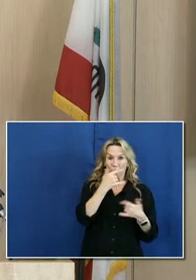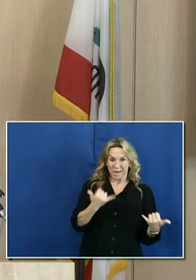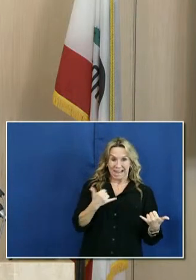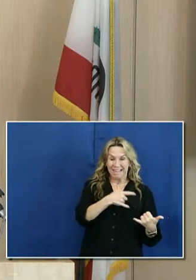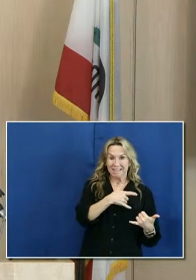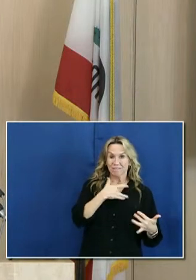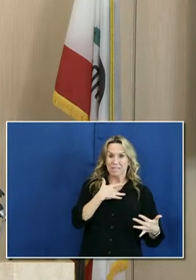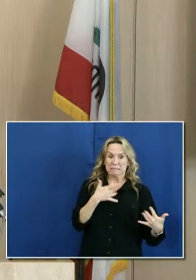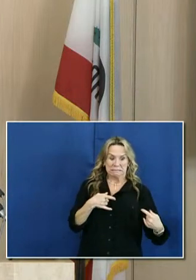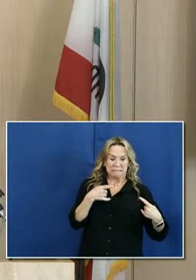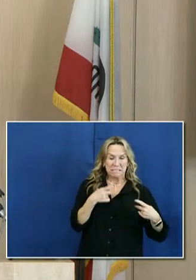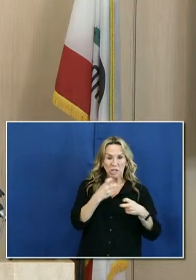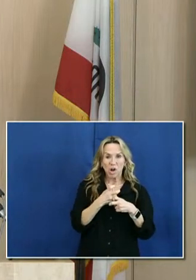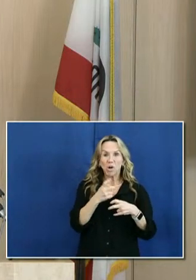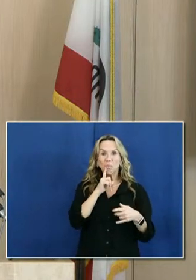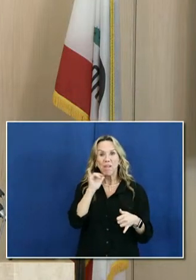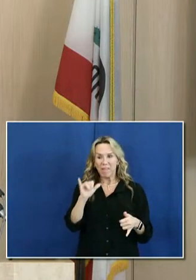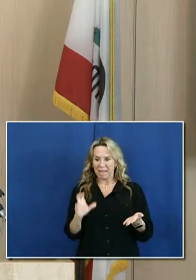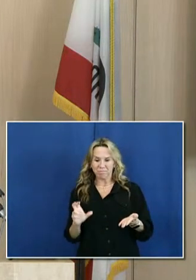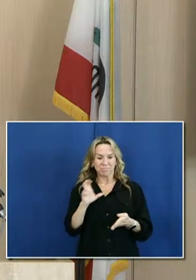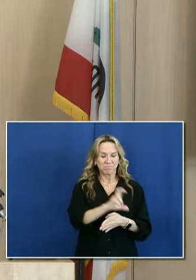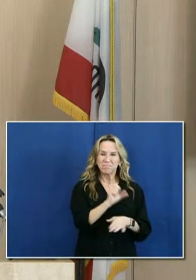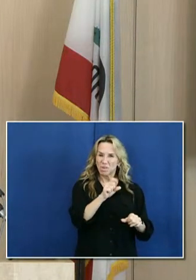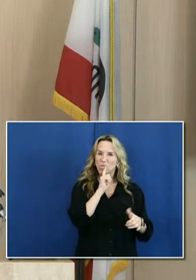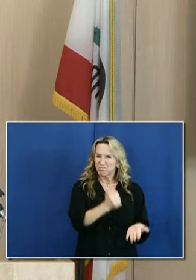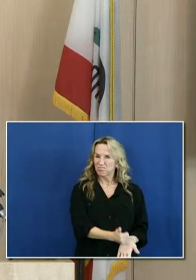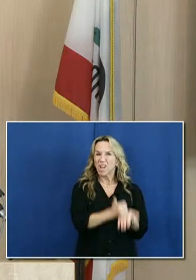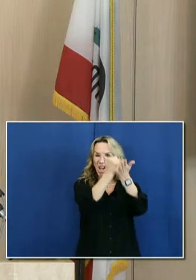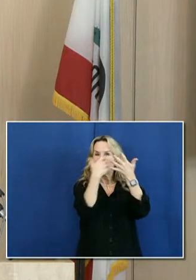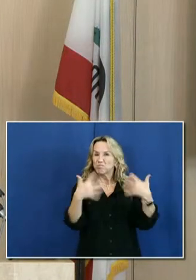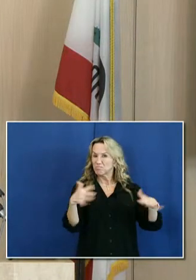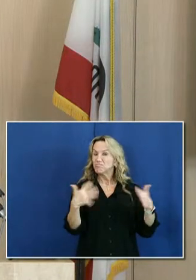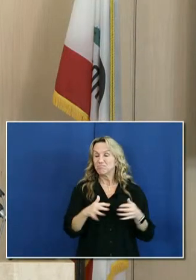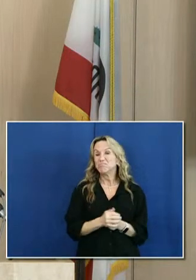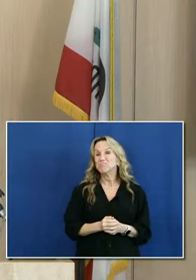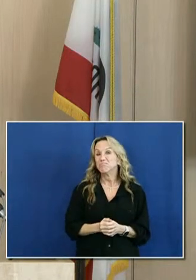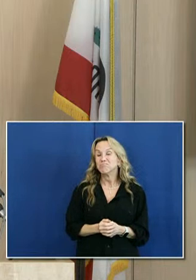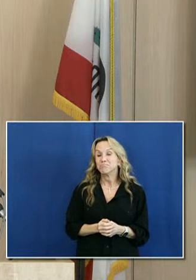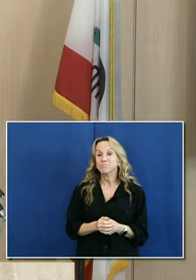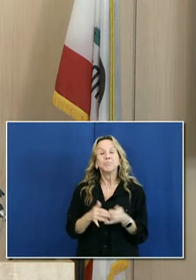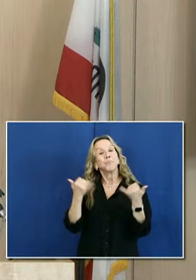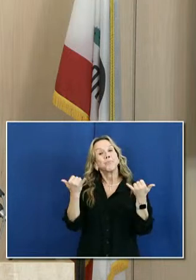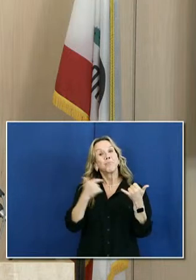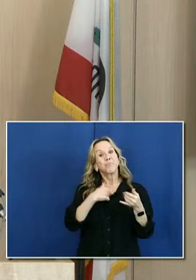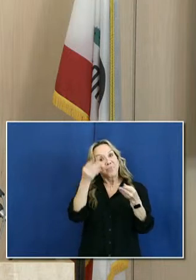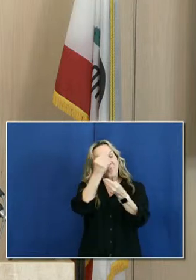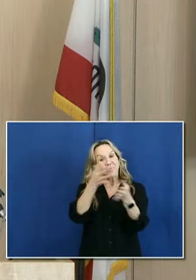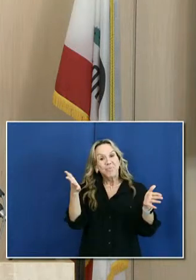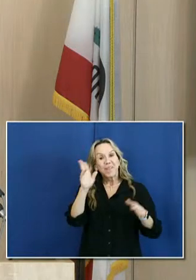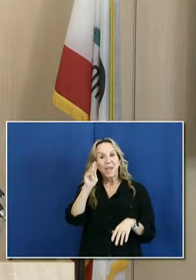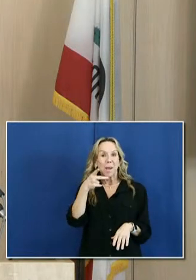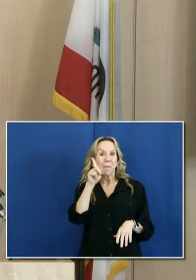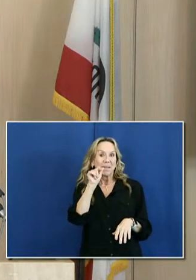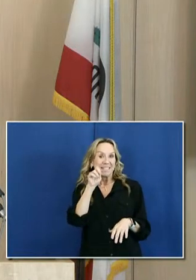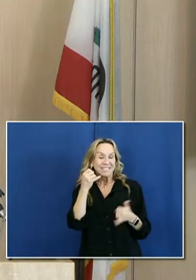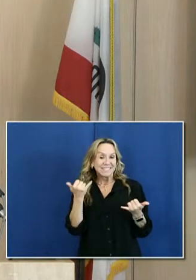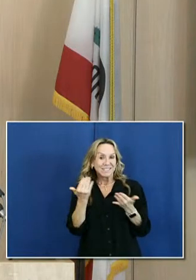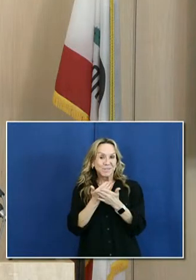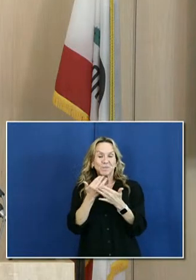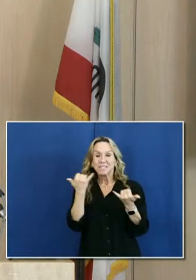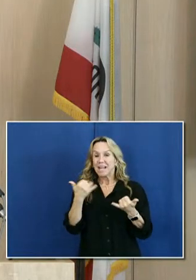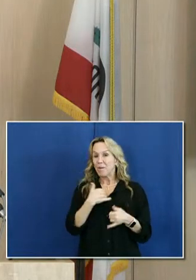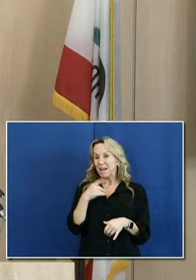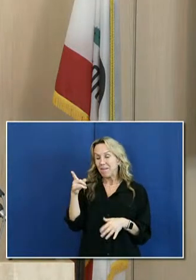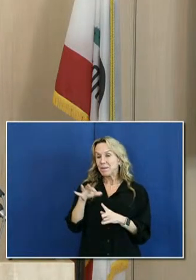difference in the world. With that, we're going to move on with our updates today, and we are joined again by special guests from San